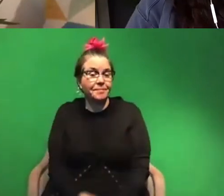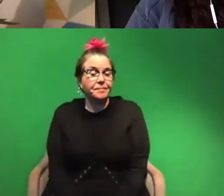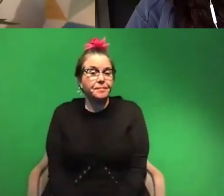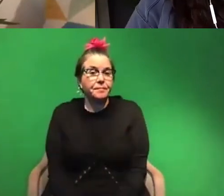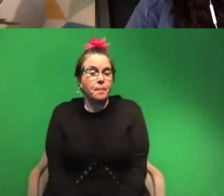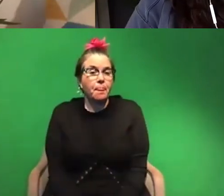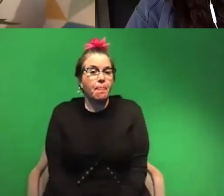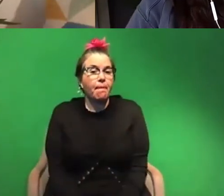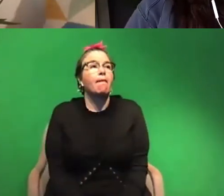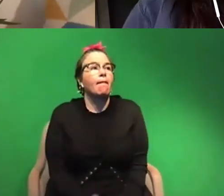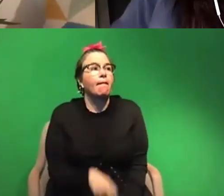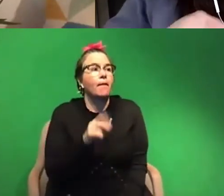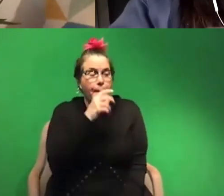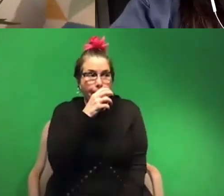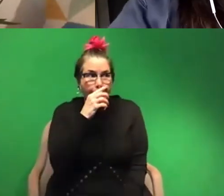Okay.